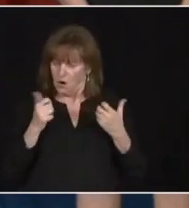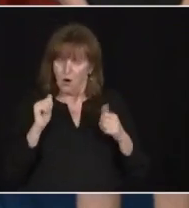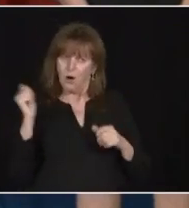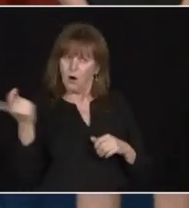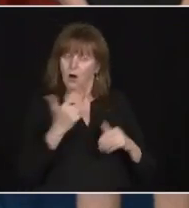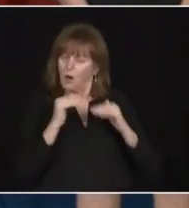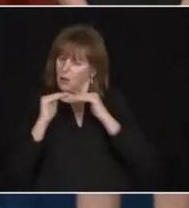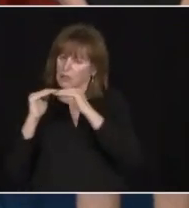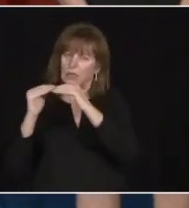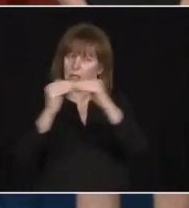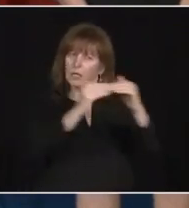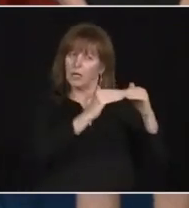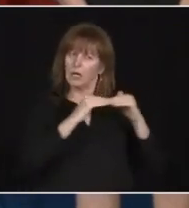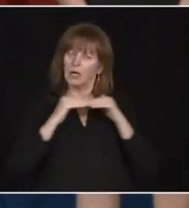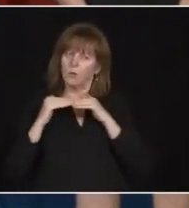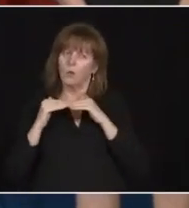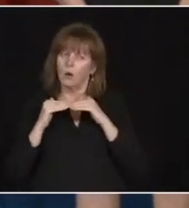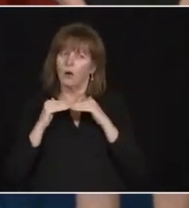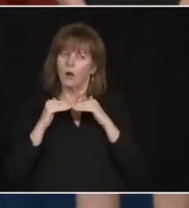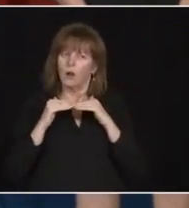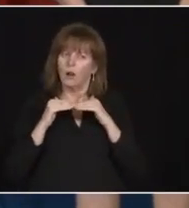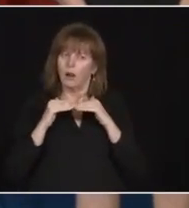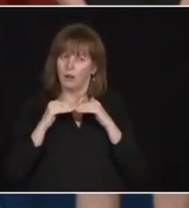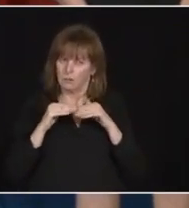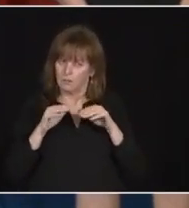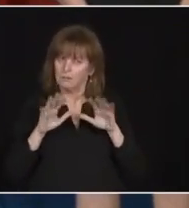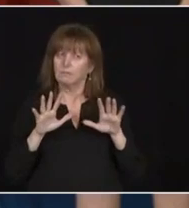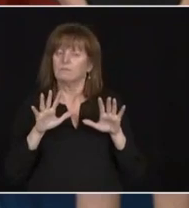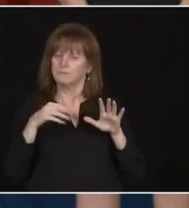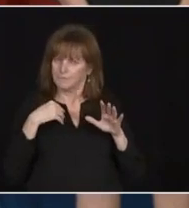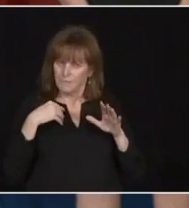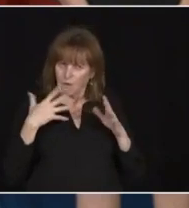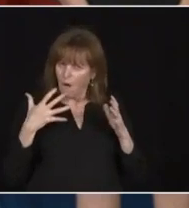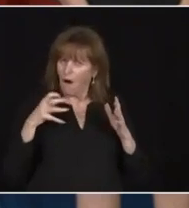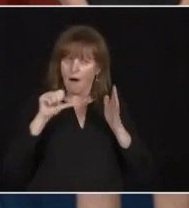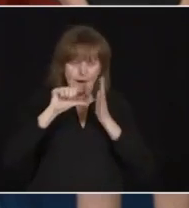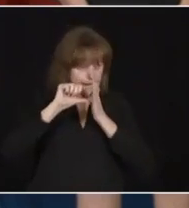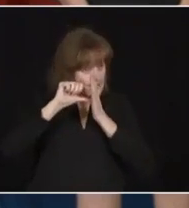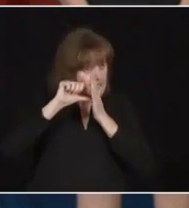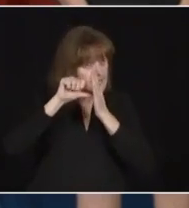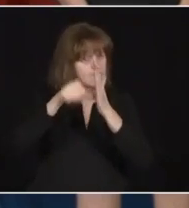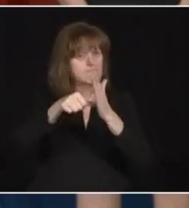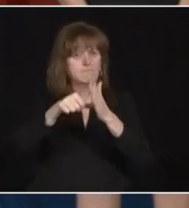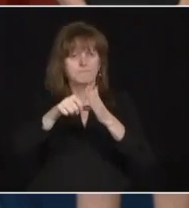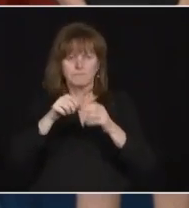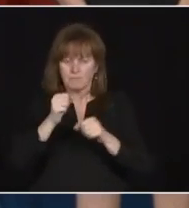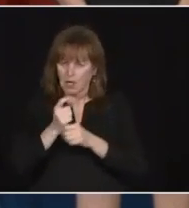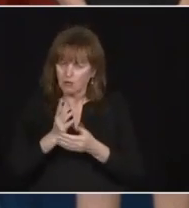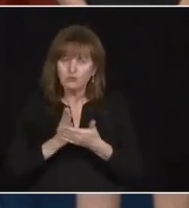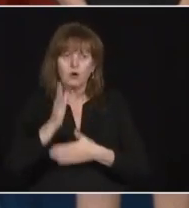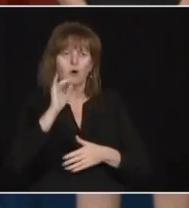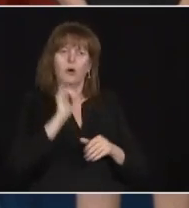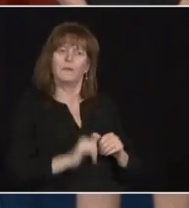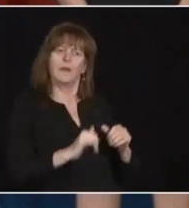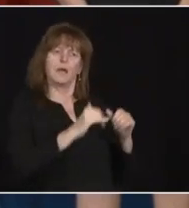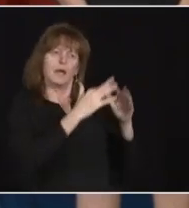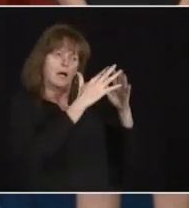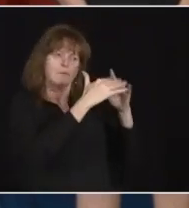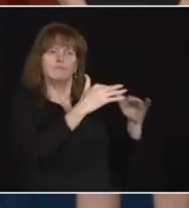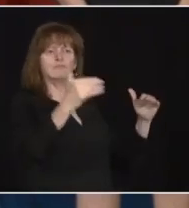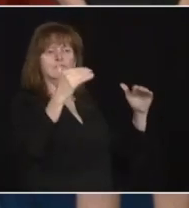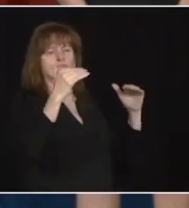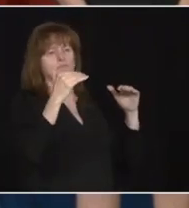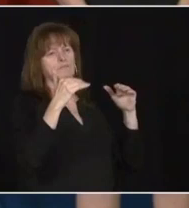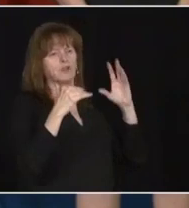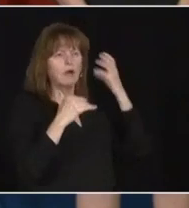se. And I emphasize to make sure the ethnic media ended up getting some funding for advertising